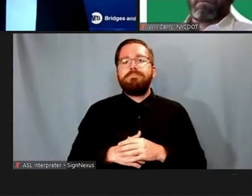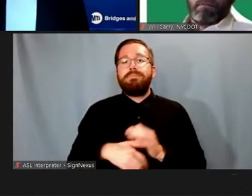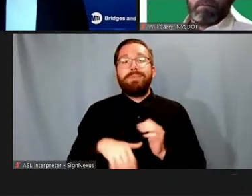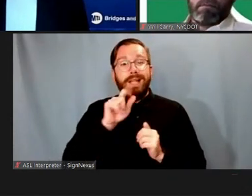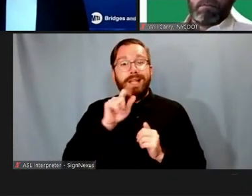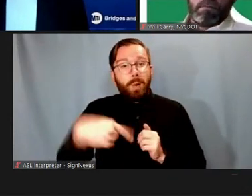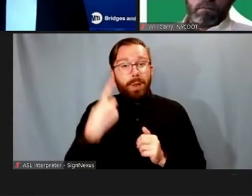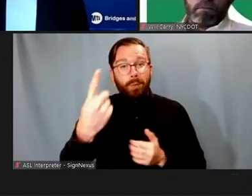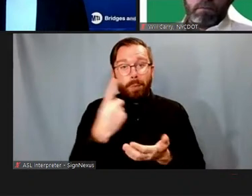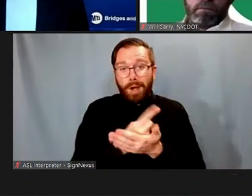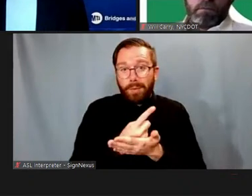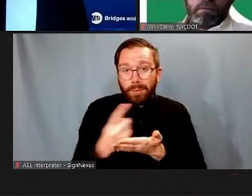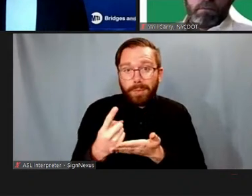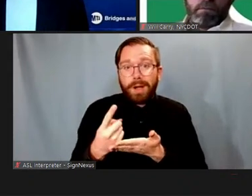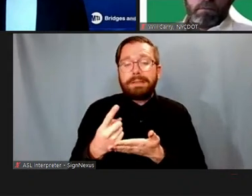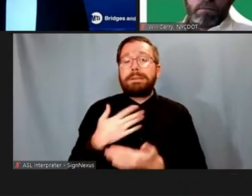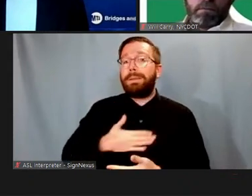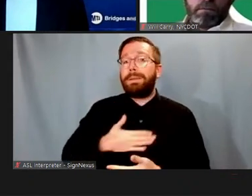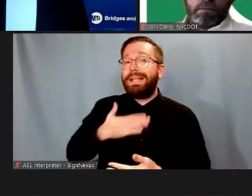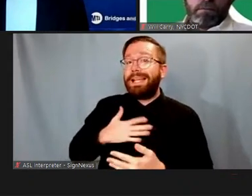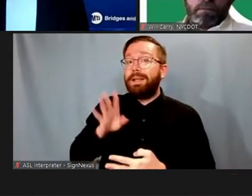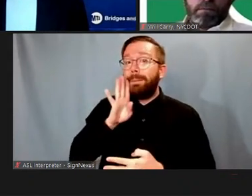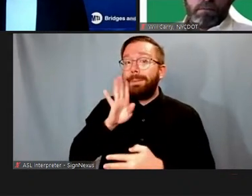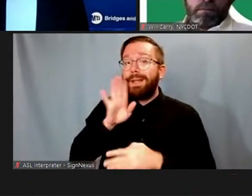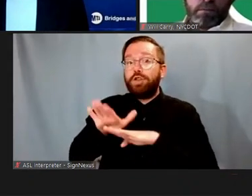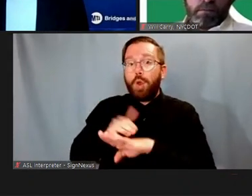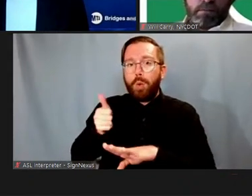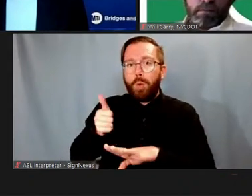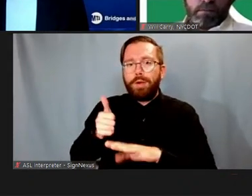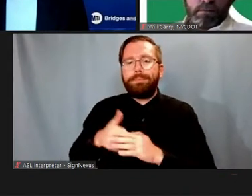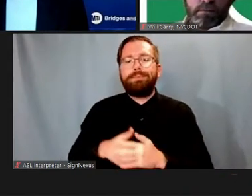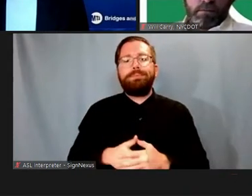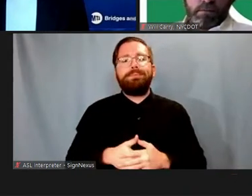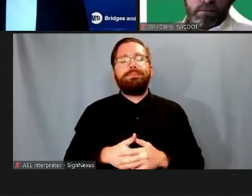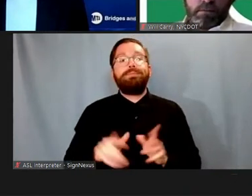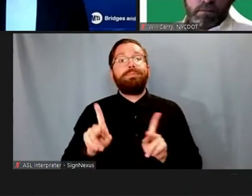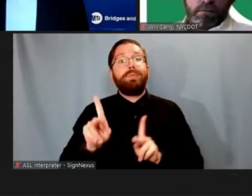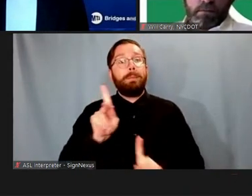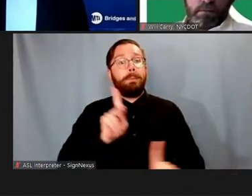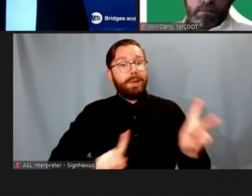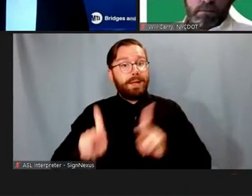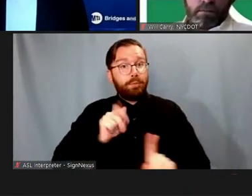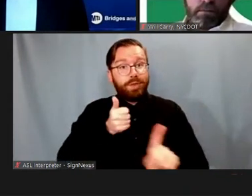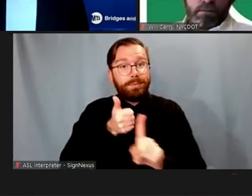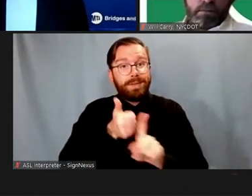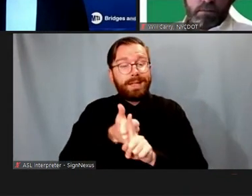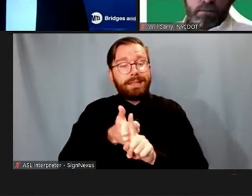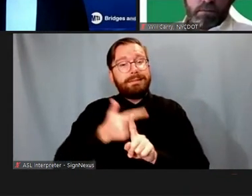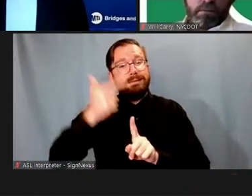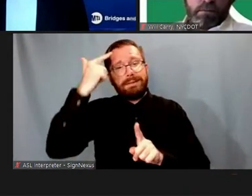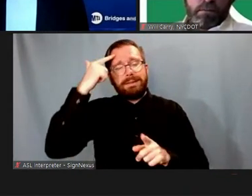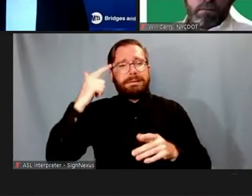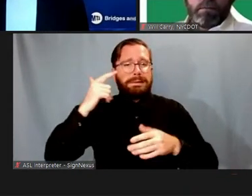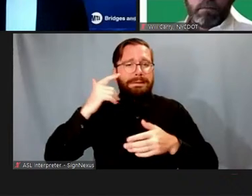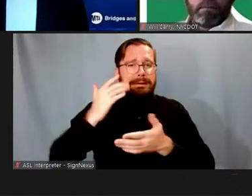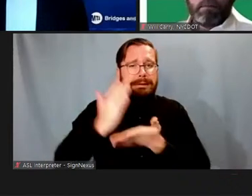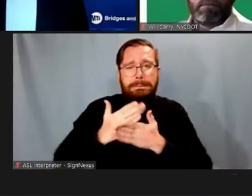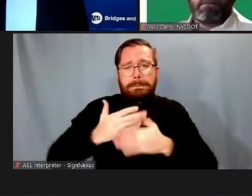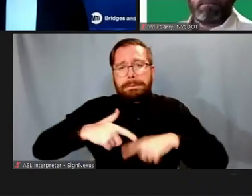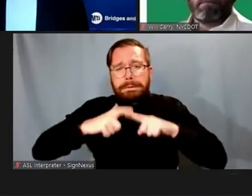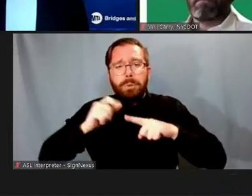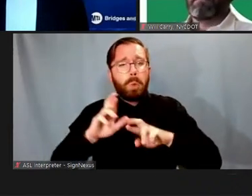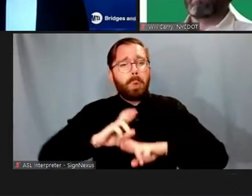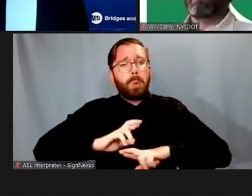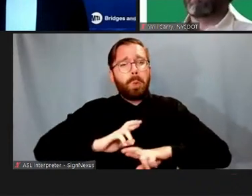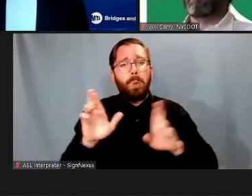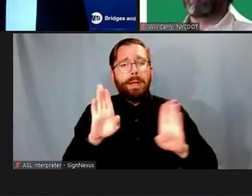during the final moment please stick a little slower when people are either checked out or gearing up for back to school perhaps this was